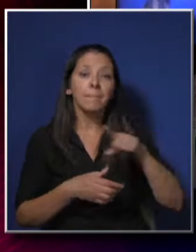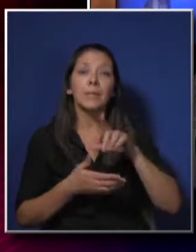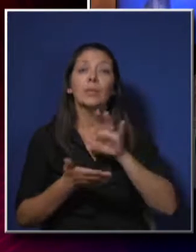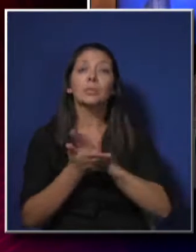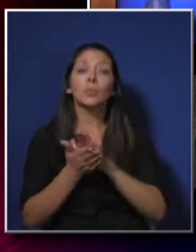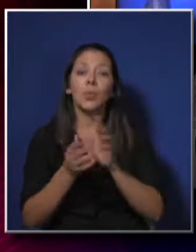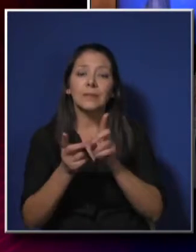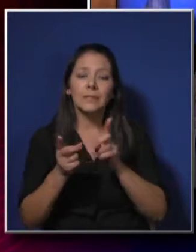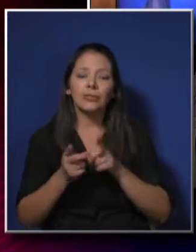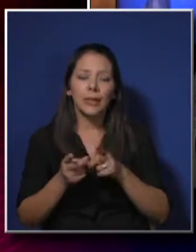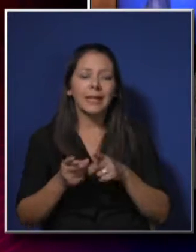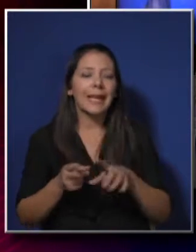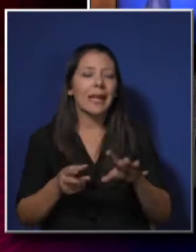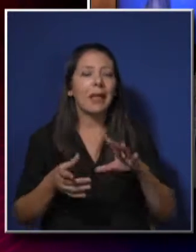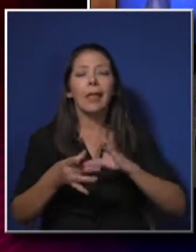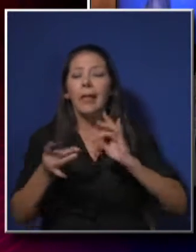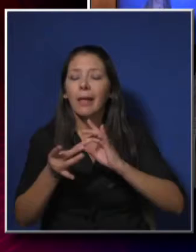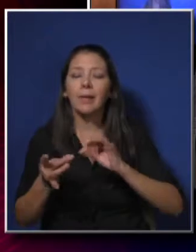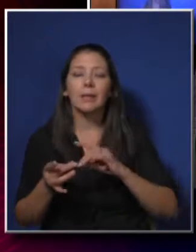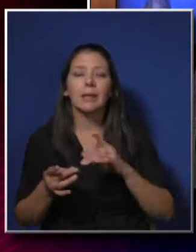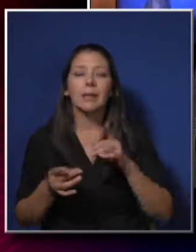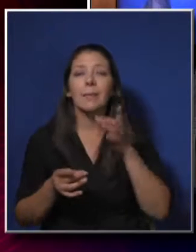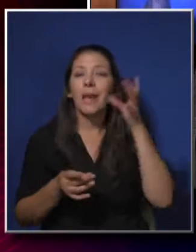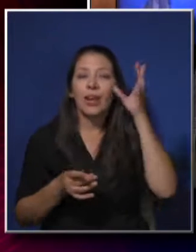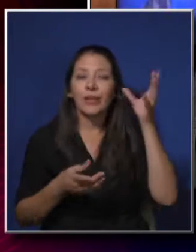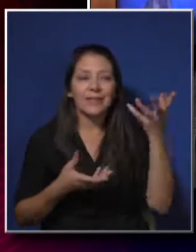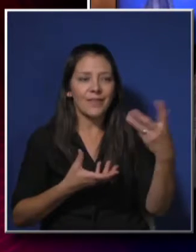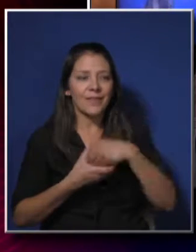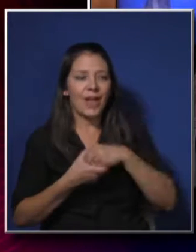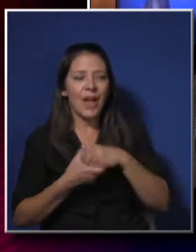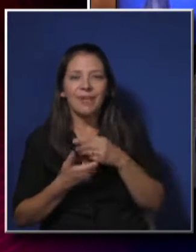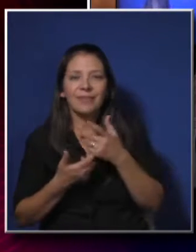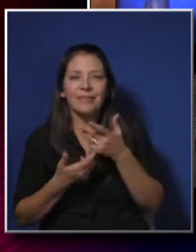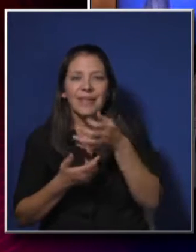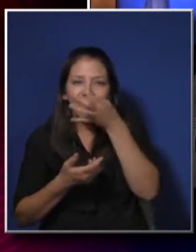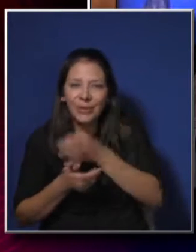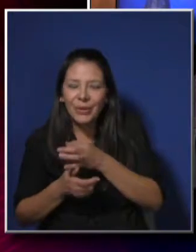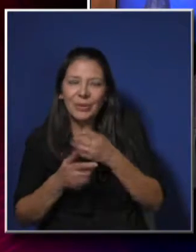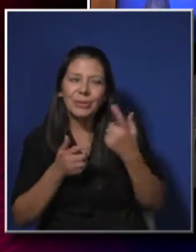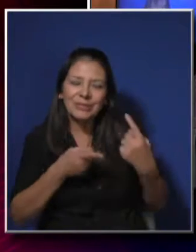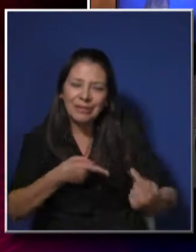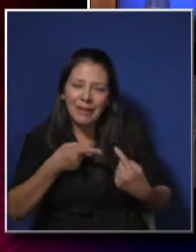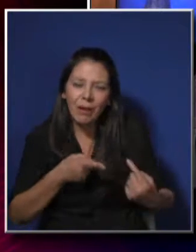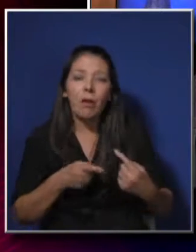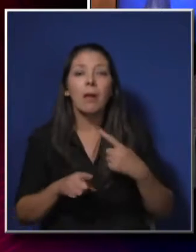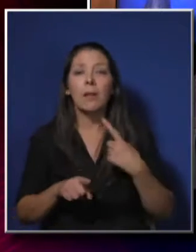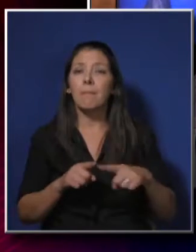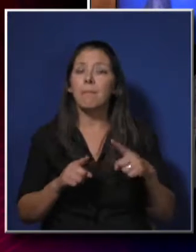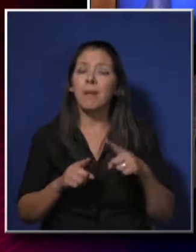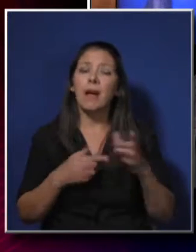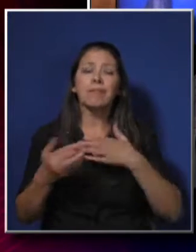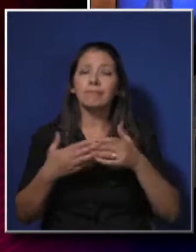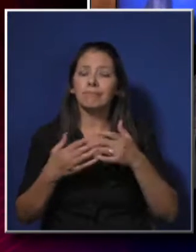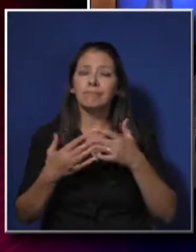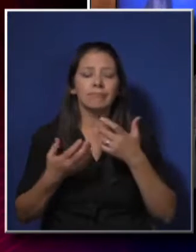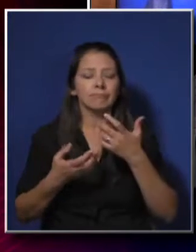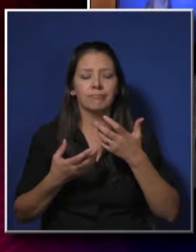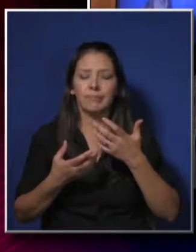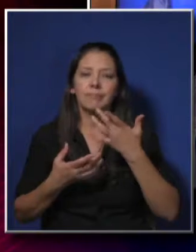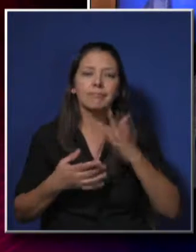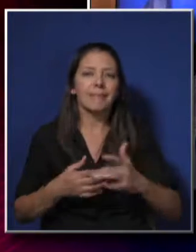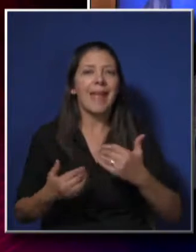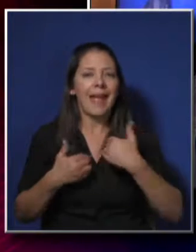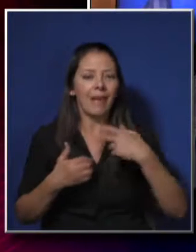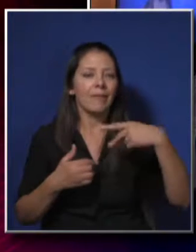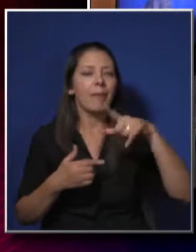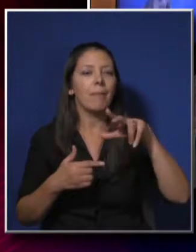about the lack of parental involvement being an issue, but they do appreciate the plus days and the opportunities it affords them to take data